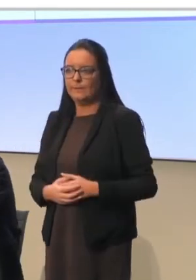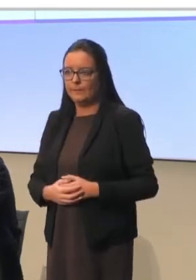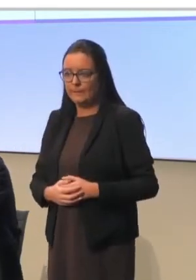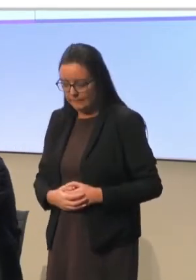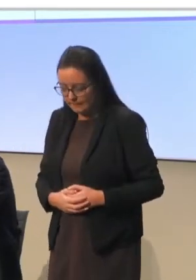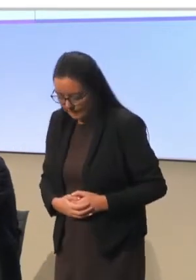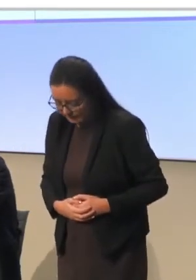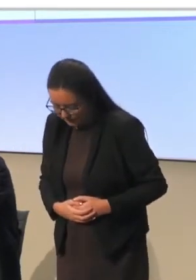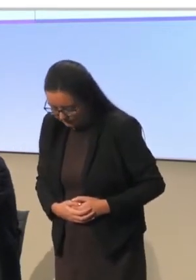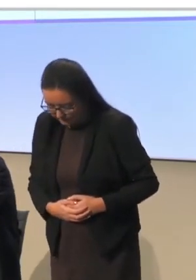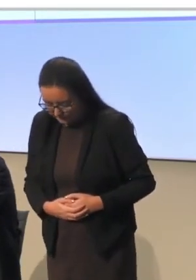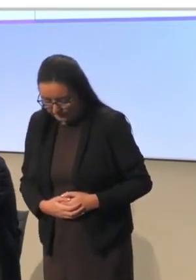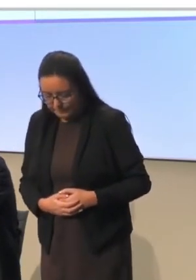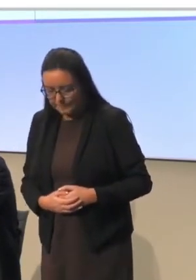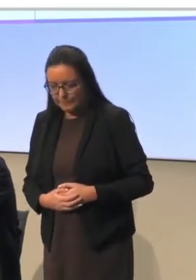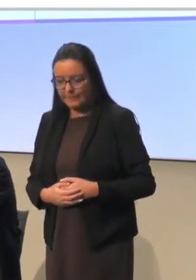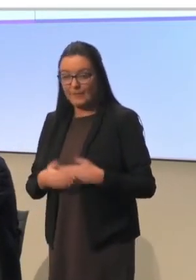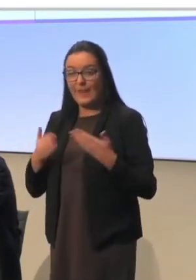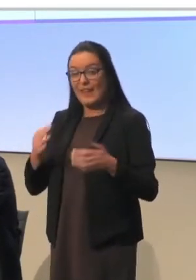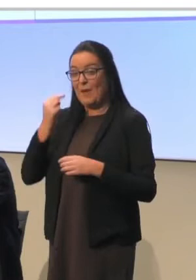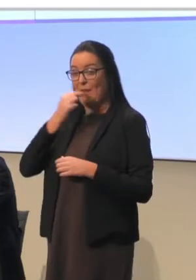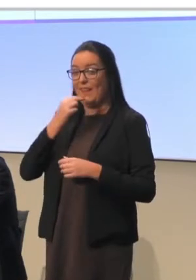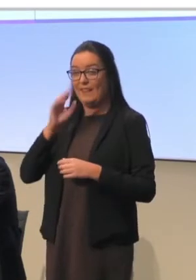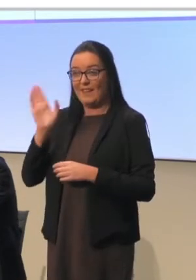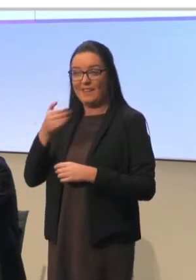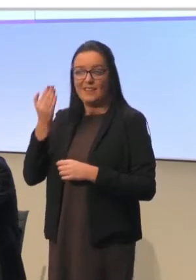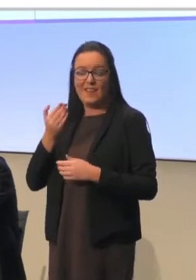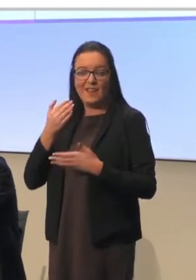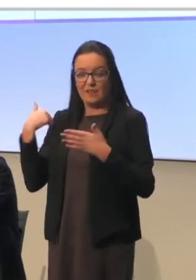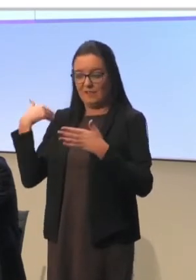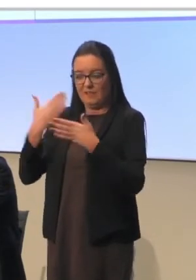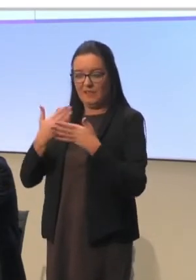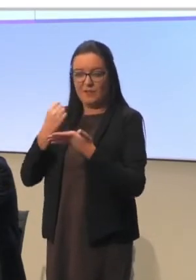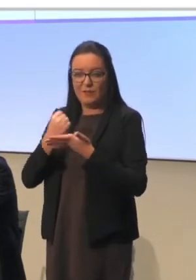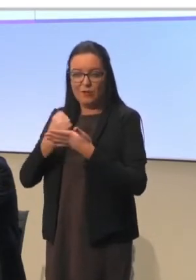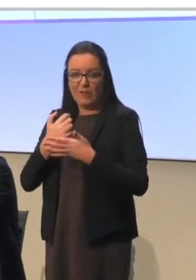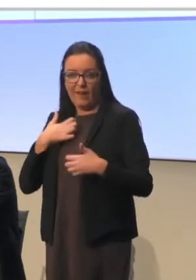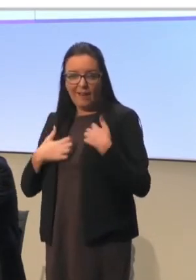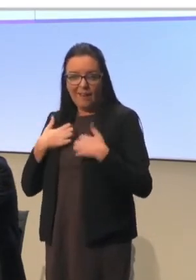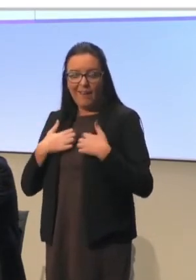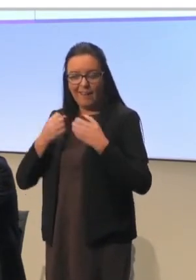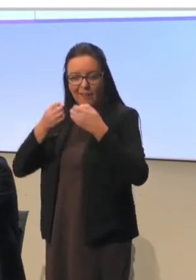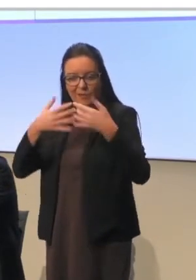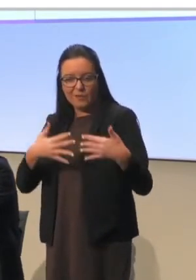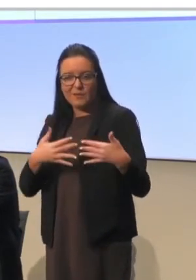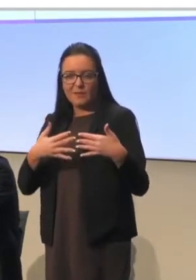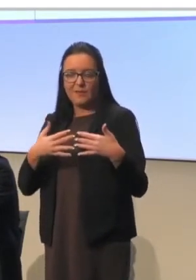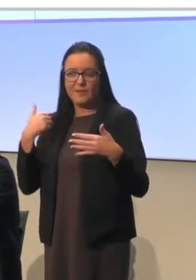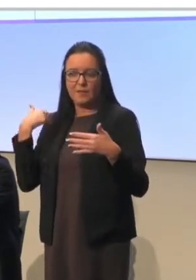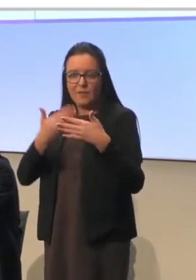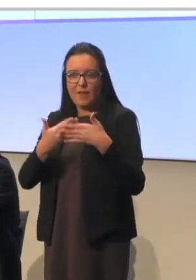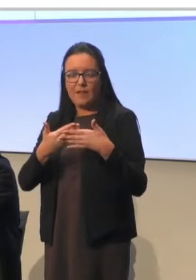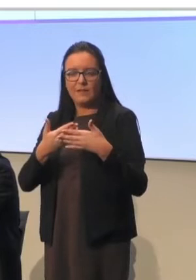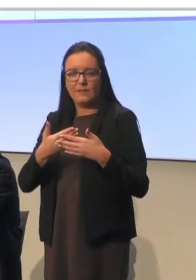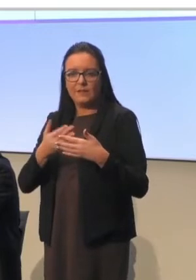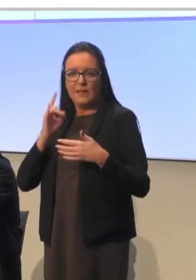So, yeah, probably the nicest part of this study so far has been reading the excitement findings and hearing what these 60-year students